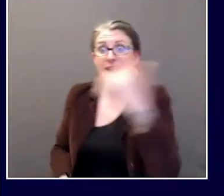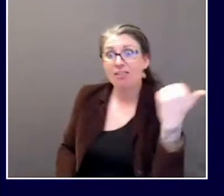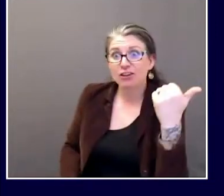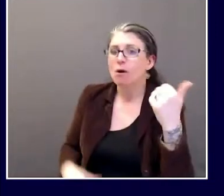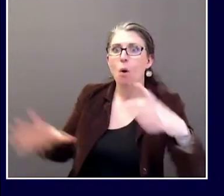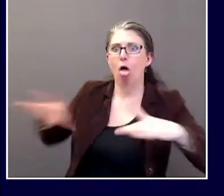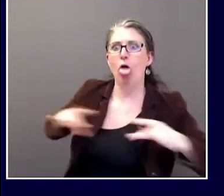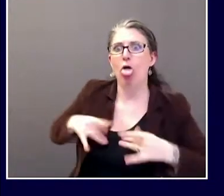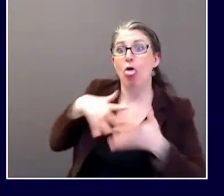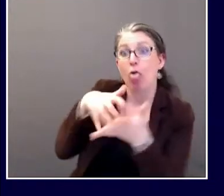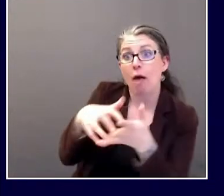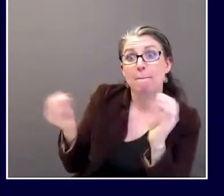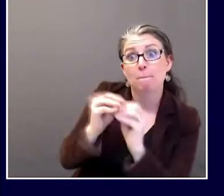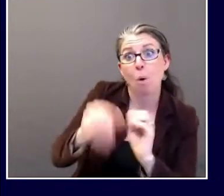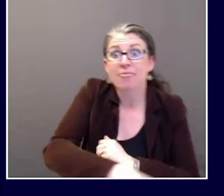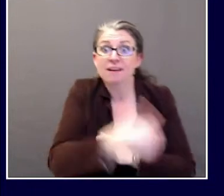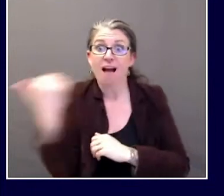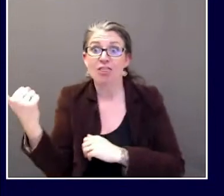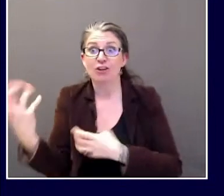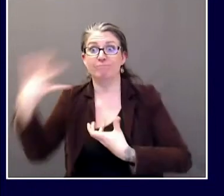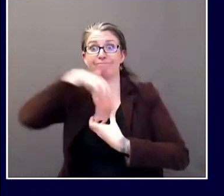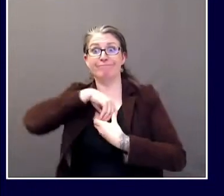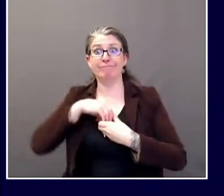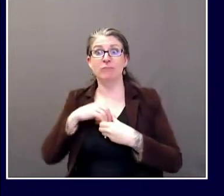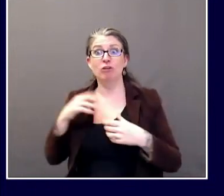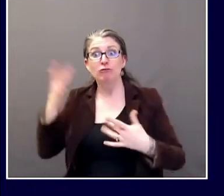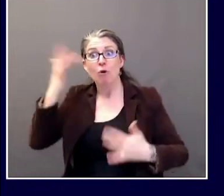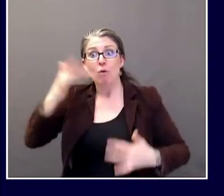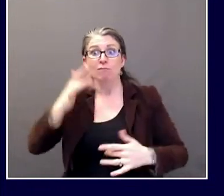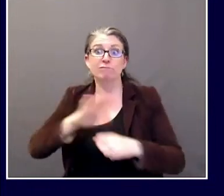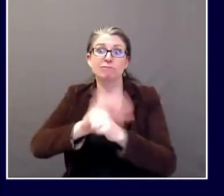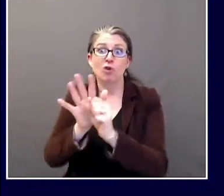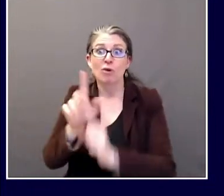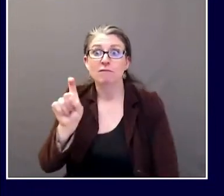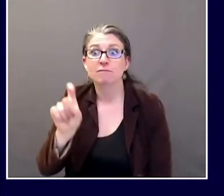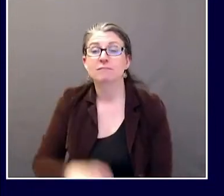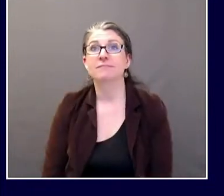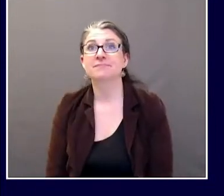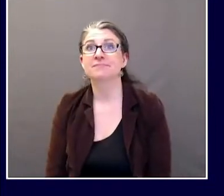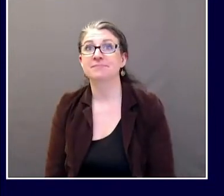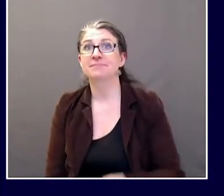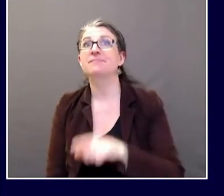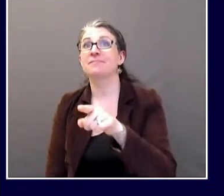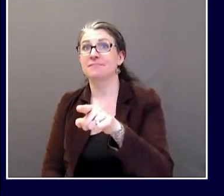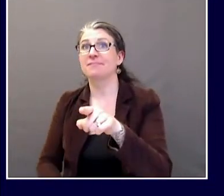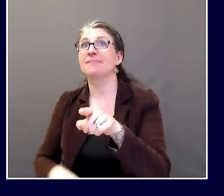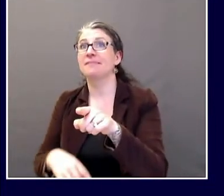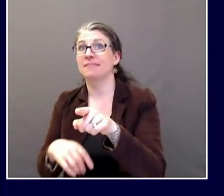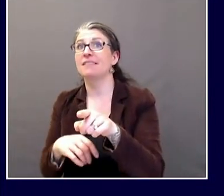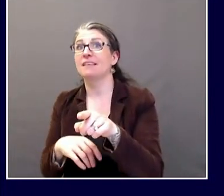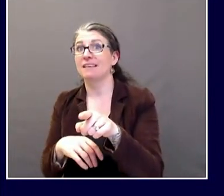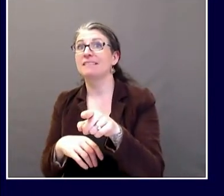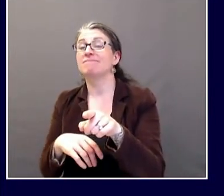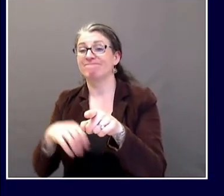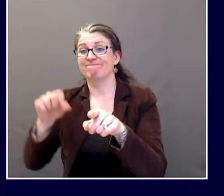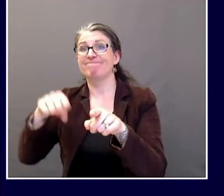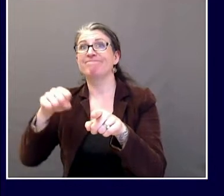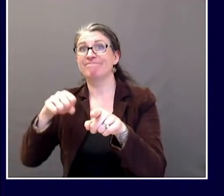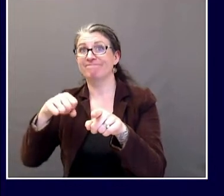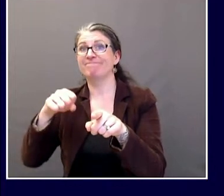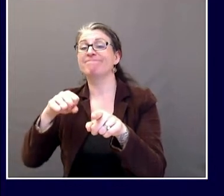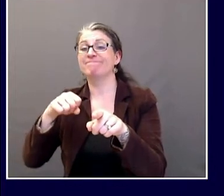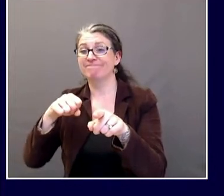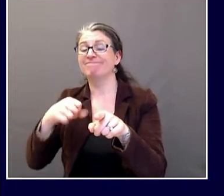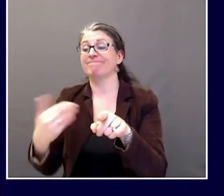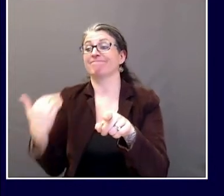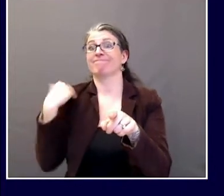It's unclear whether it's one or the other. I have not really seen any conclusory evidence on those. The papers that were seen